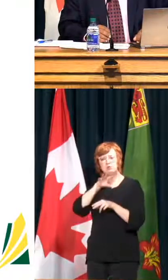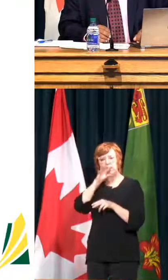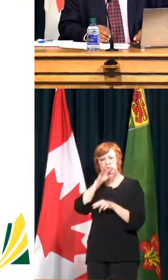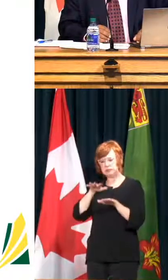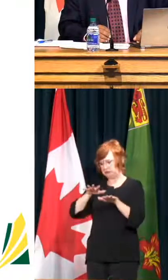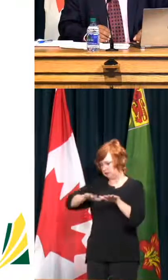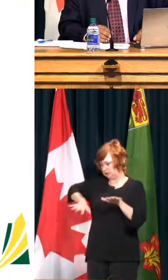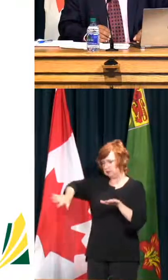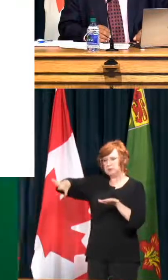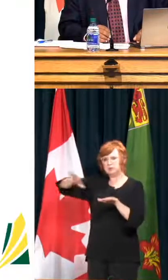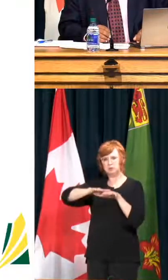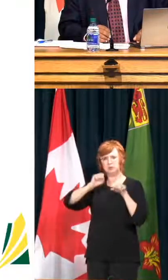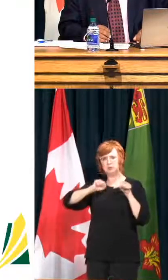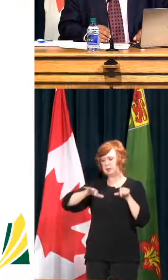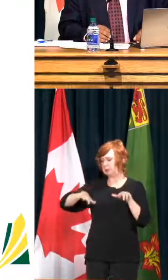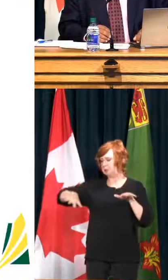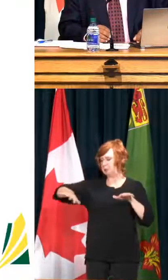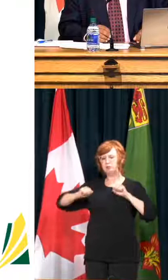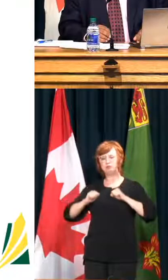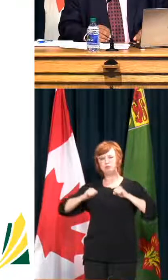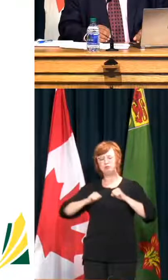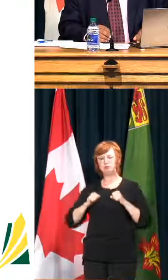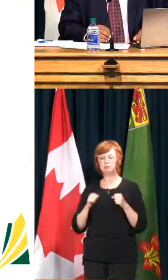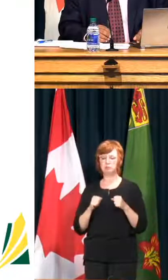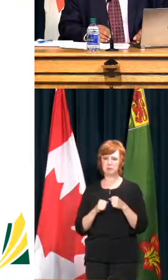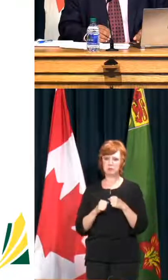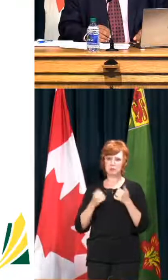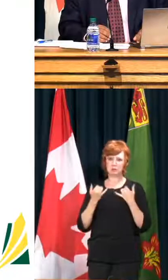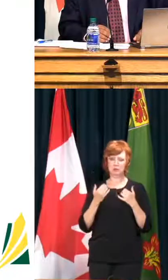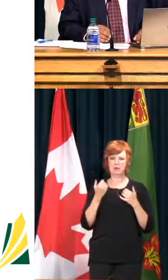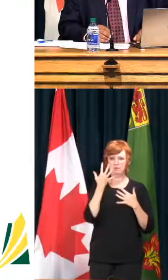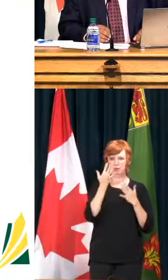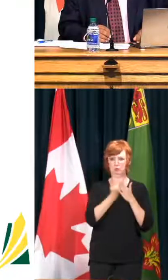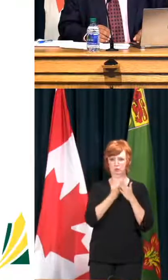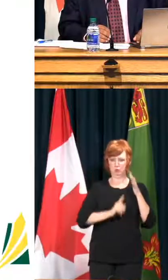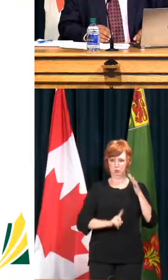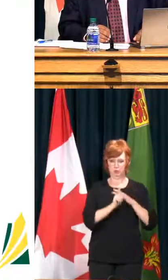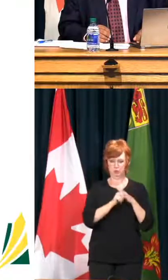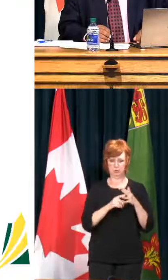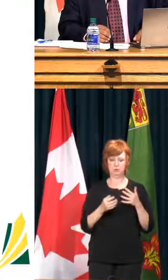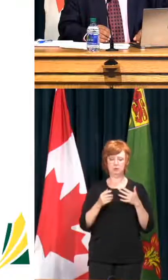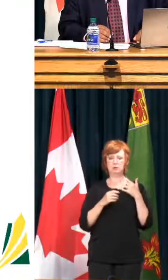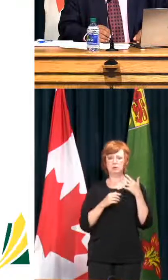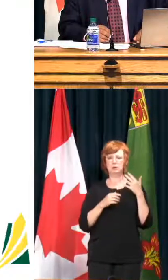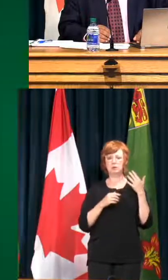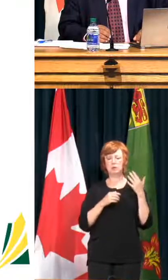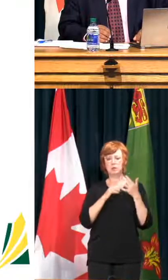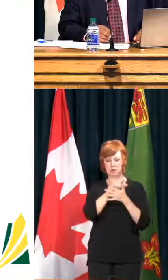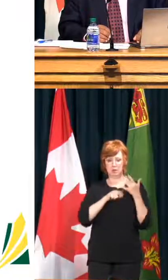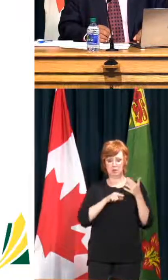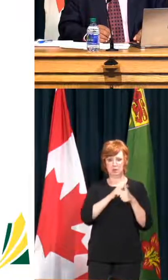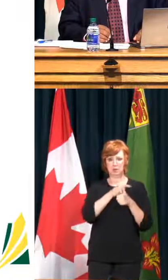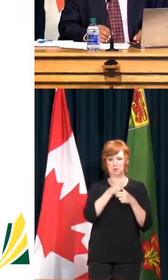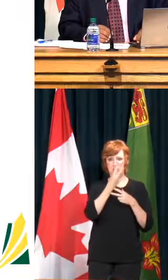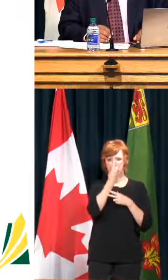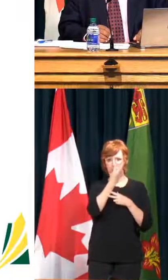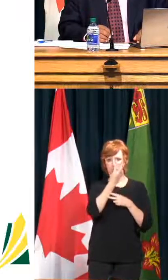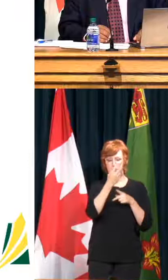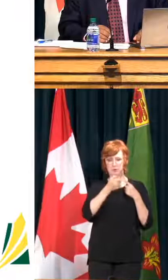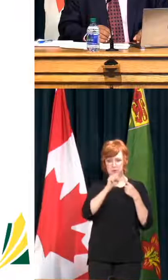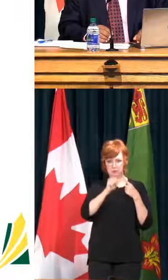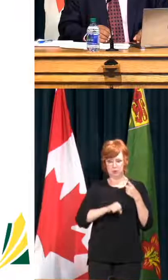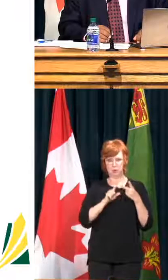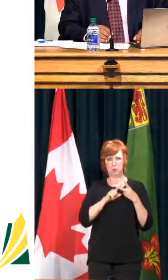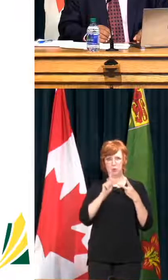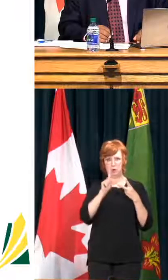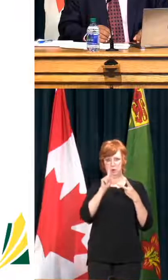new cases to report today, bringing the total to 813. 2 of the cases are in the south, 1 is in the Saskatoon